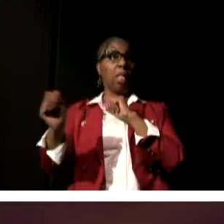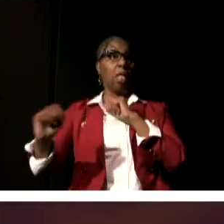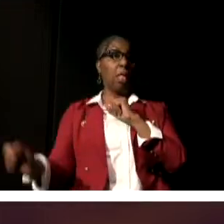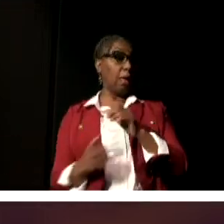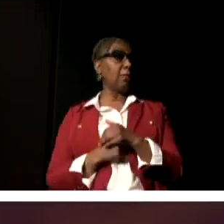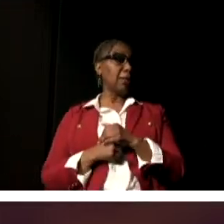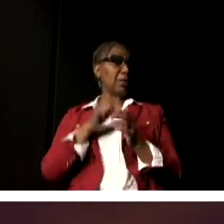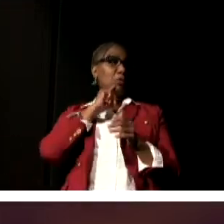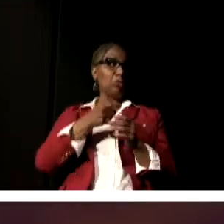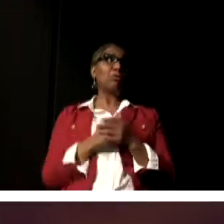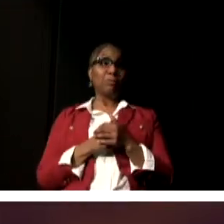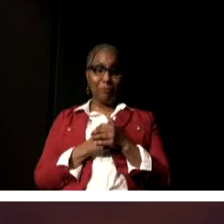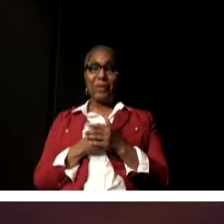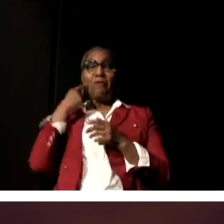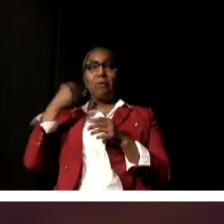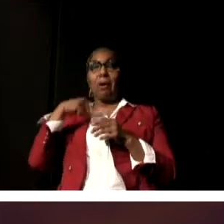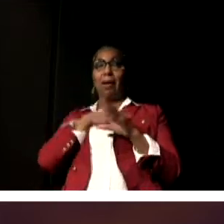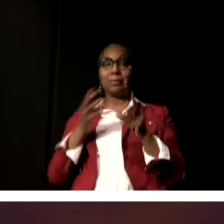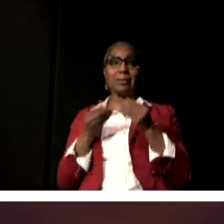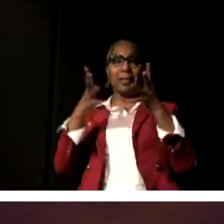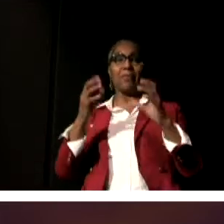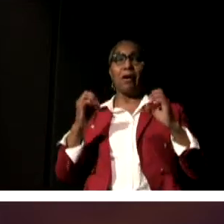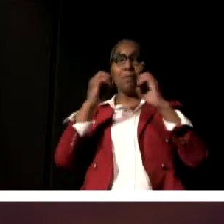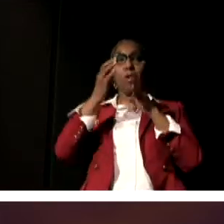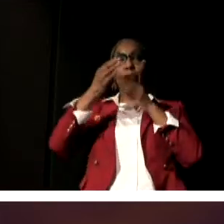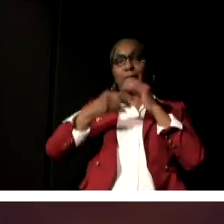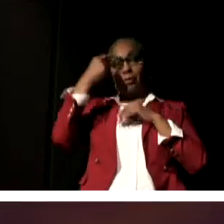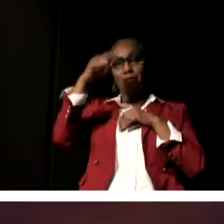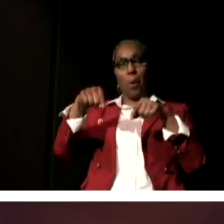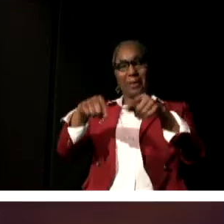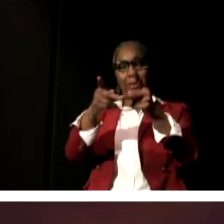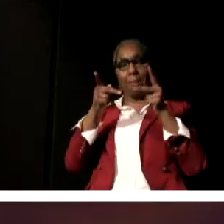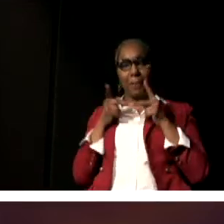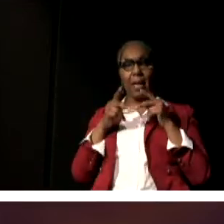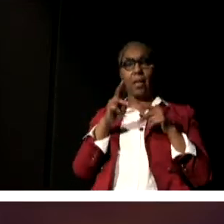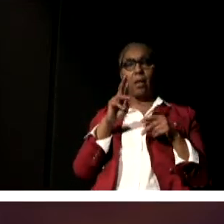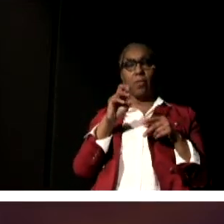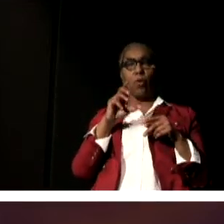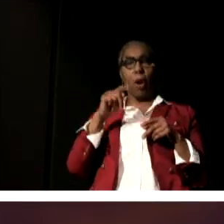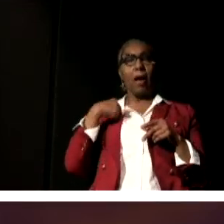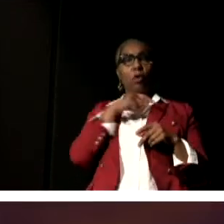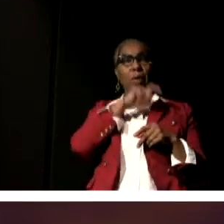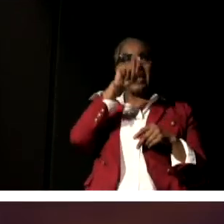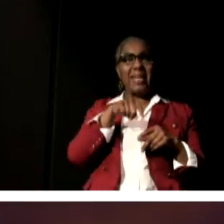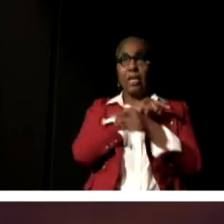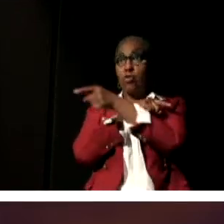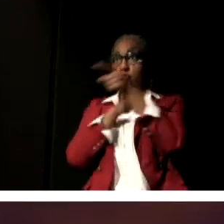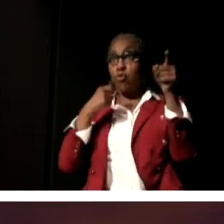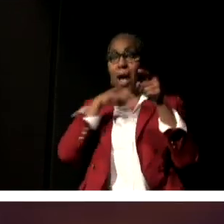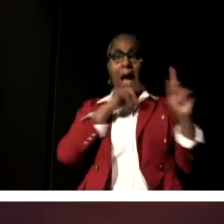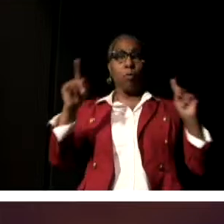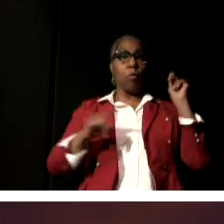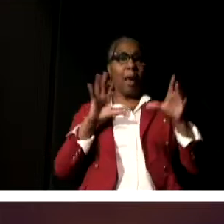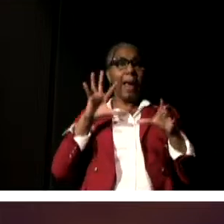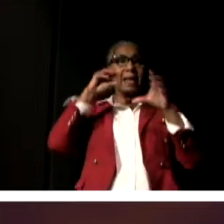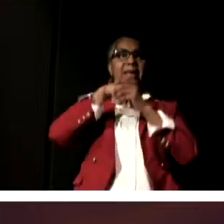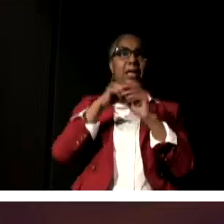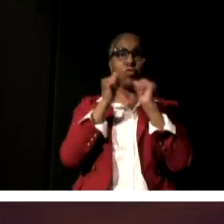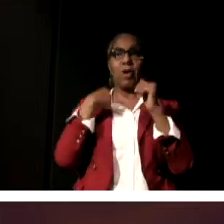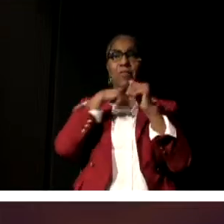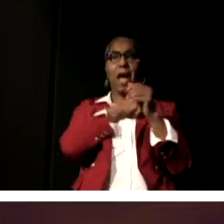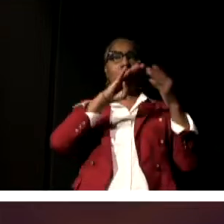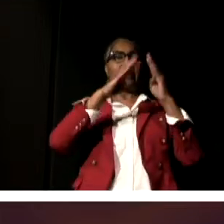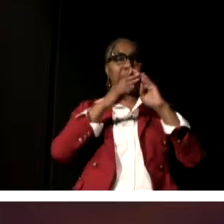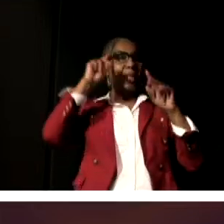In order for us to deliver more results for the Rock, we need you, our residents, to engage with our